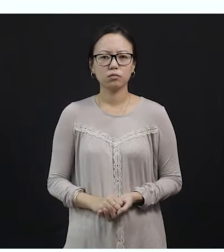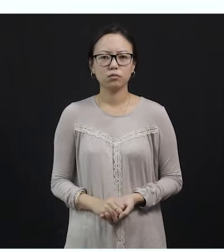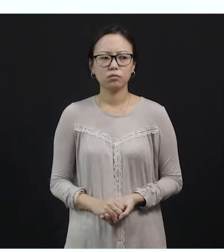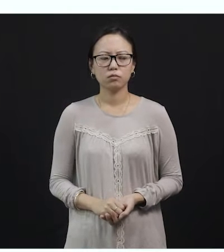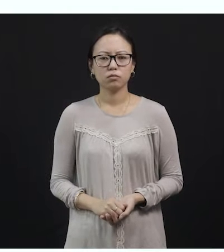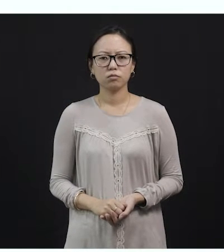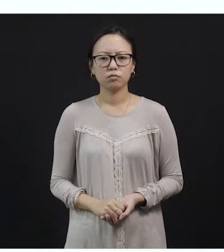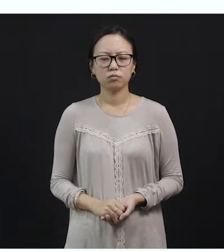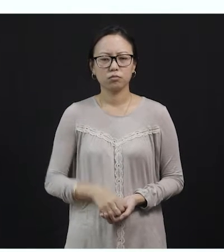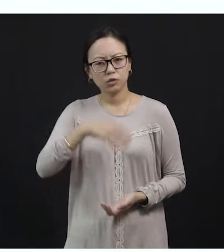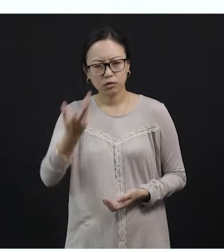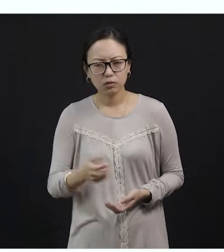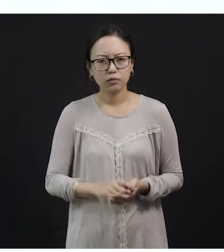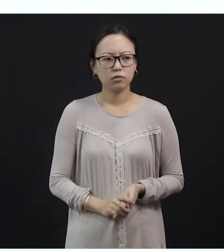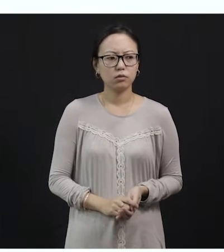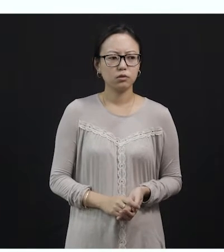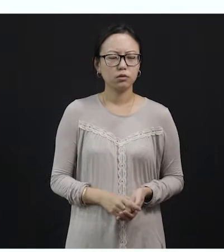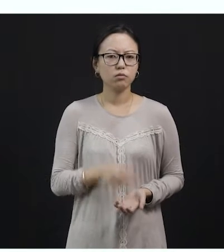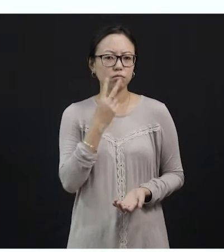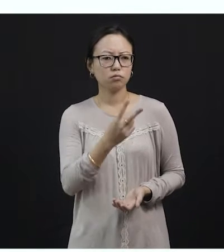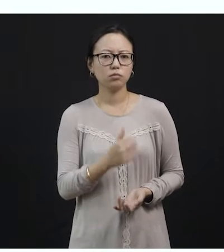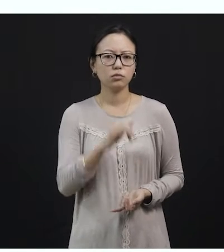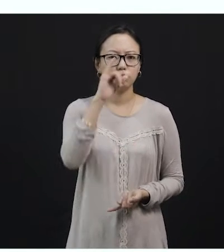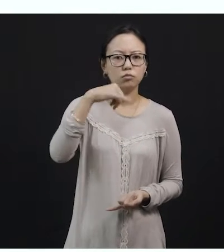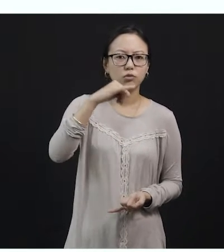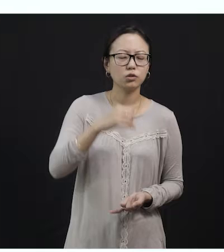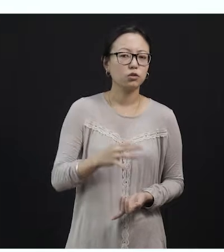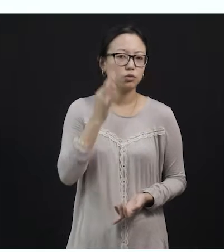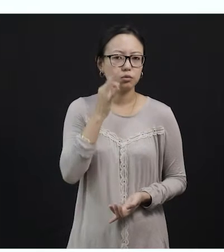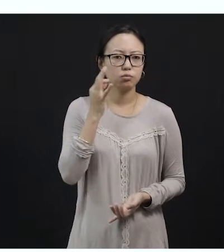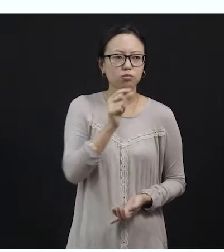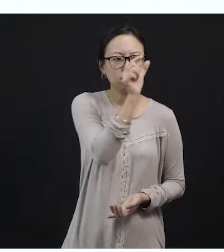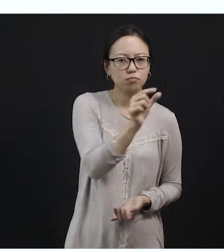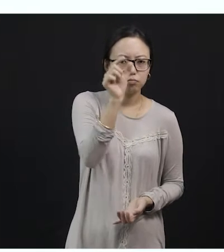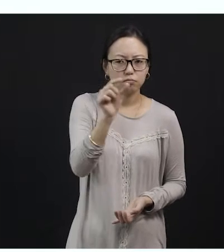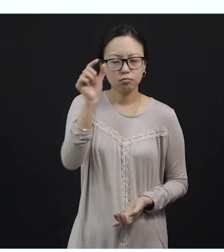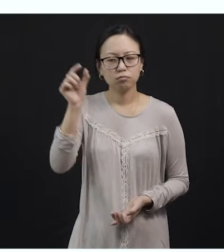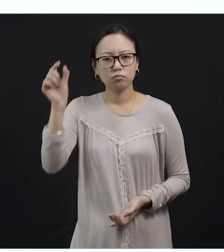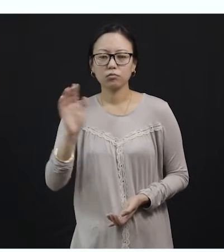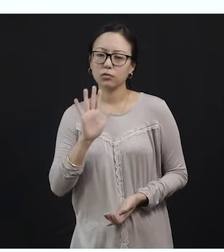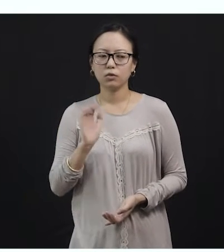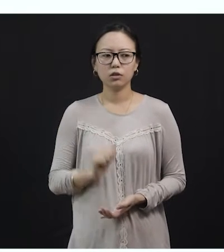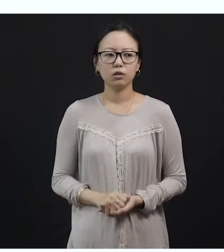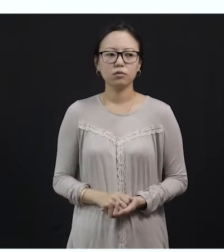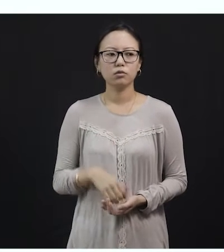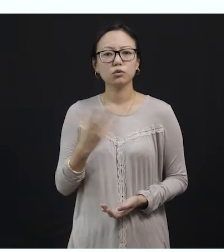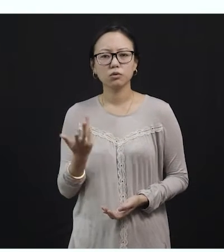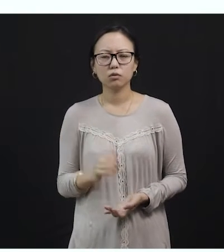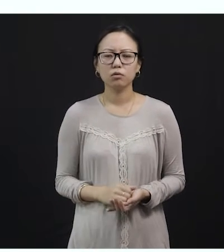the next row, we have again 6 blue strips here. So 6 blue strips